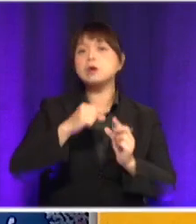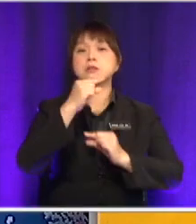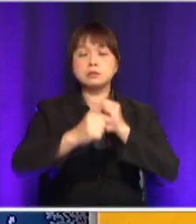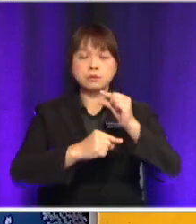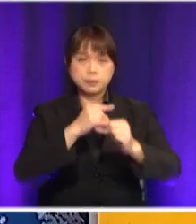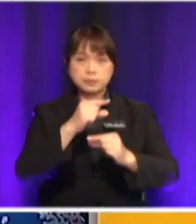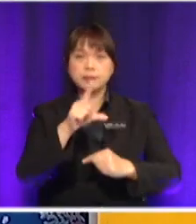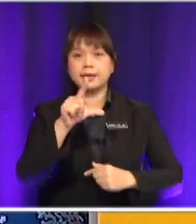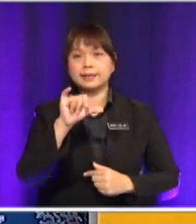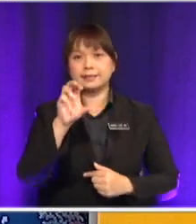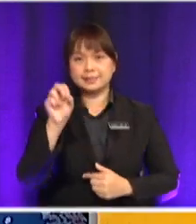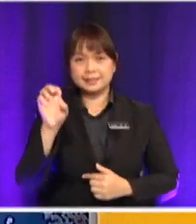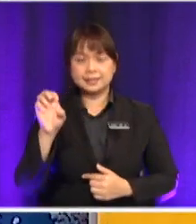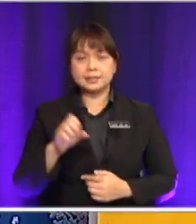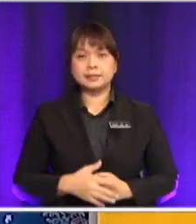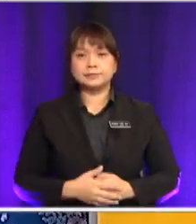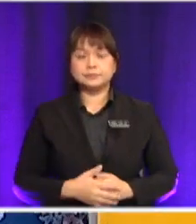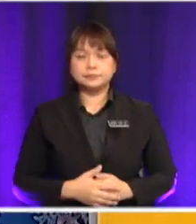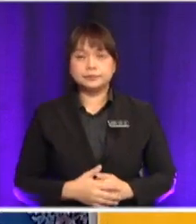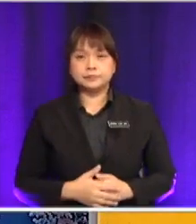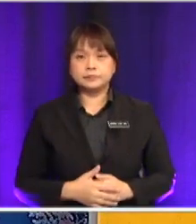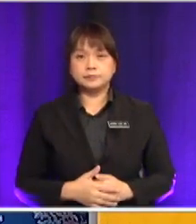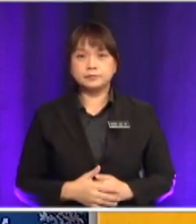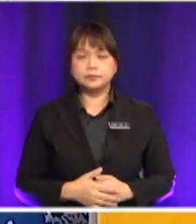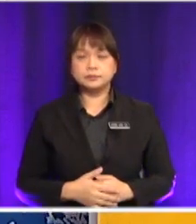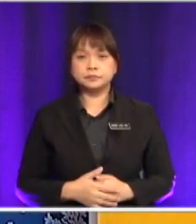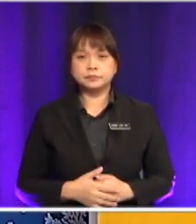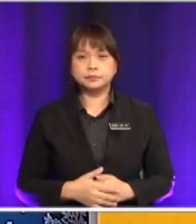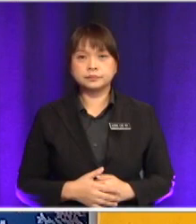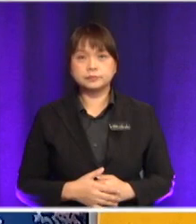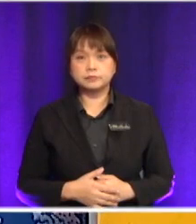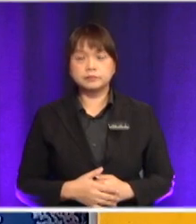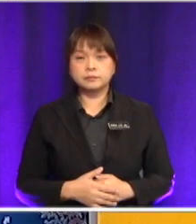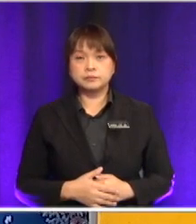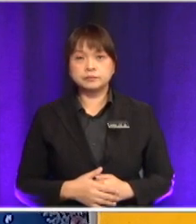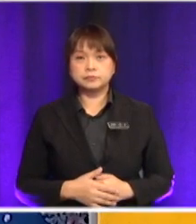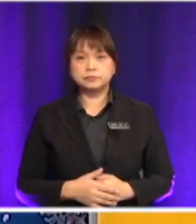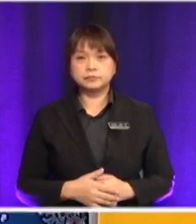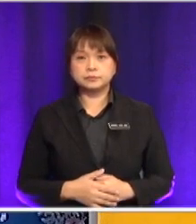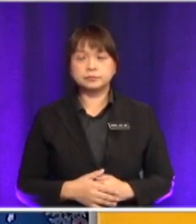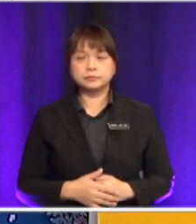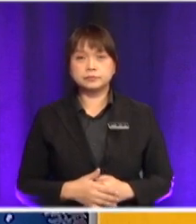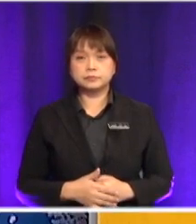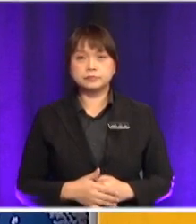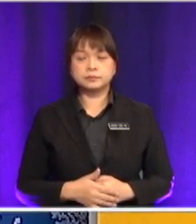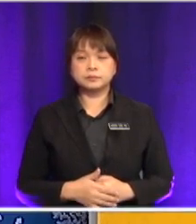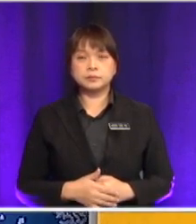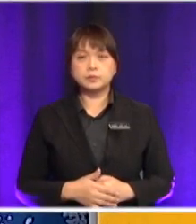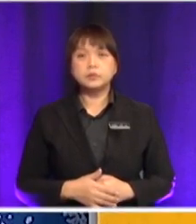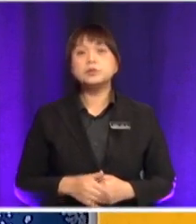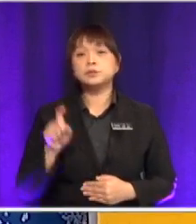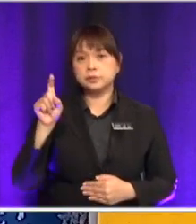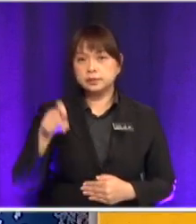work, you are in the jam, and then you have to connect with people, not just in your office, but also from